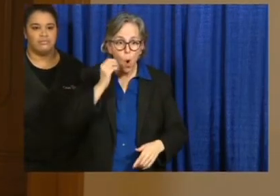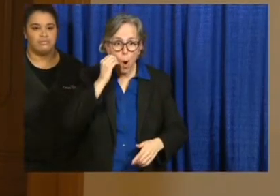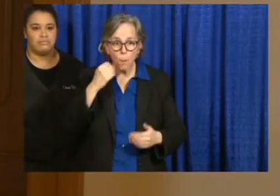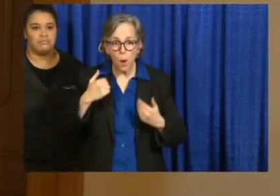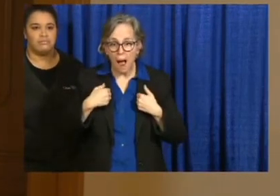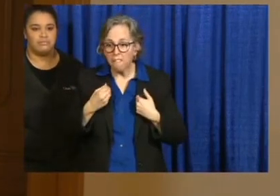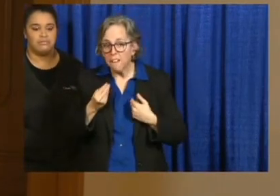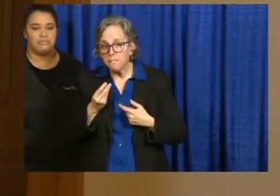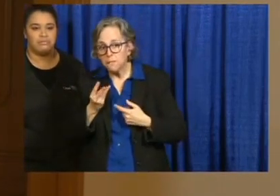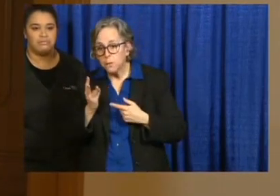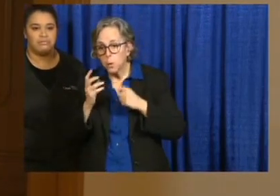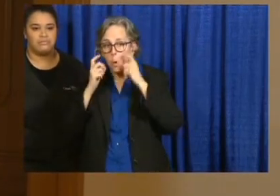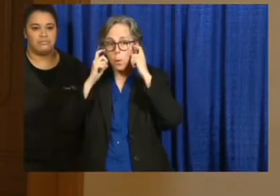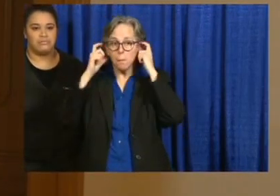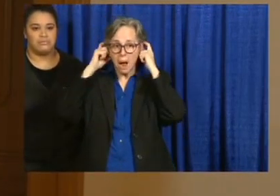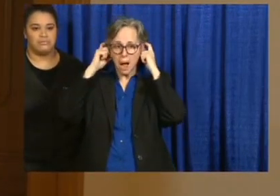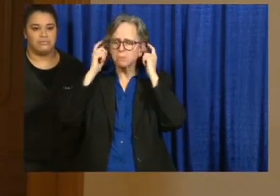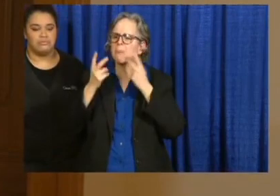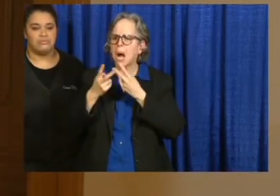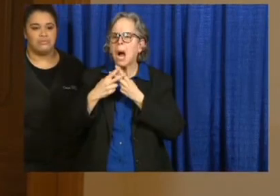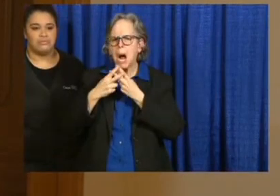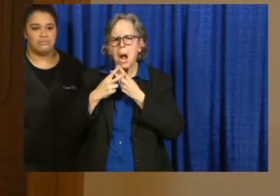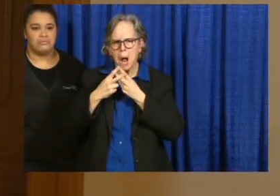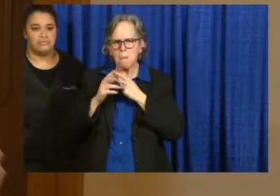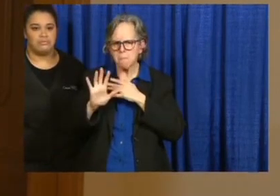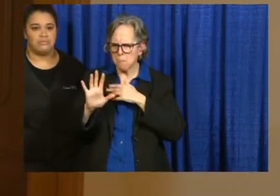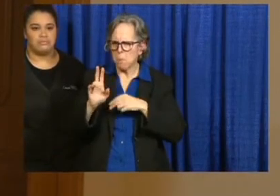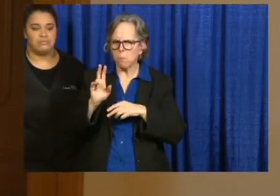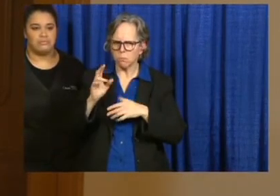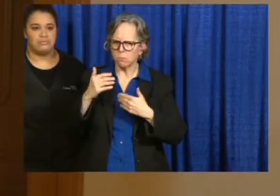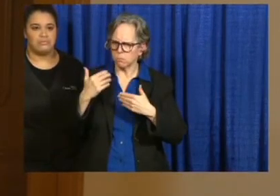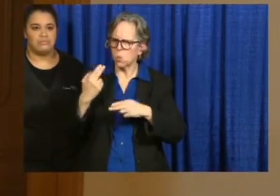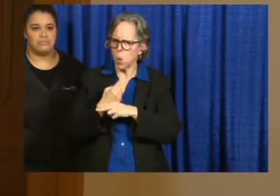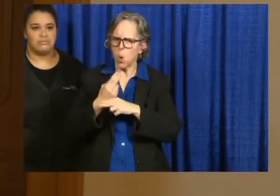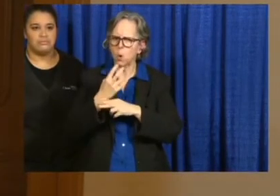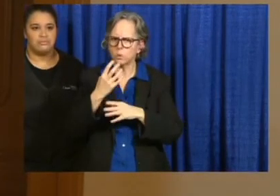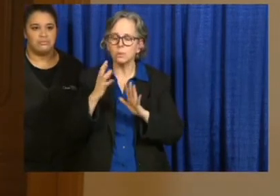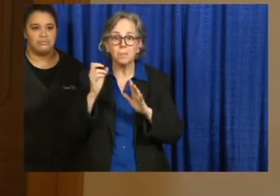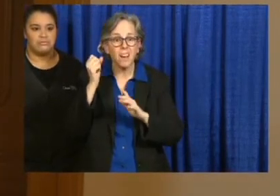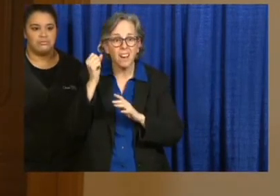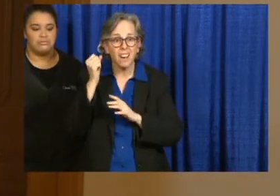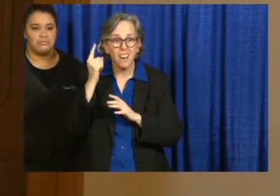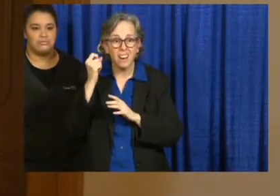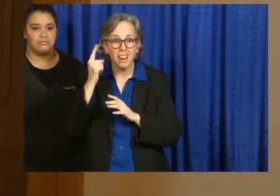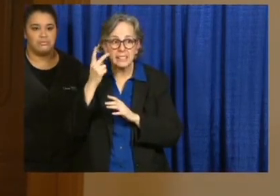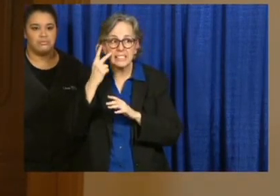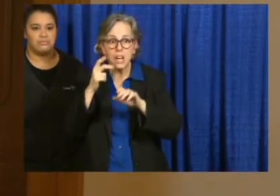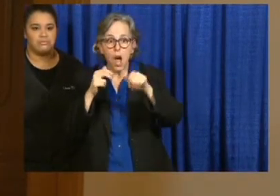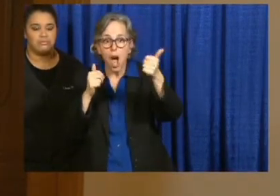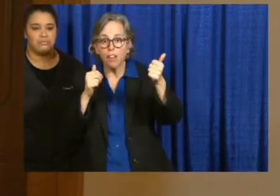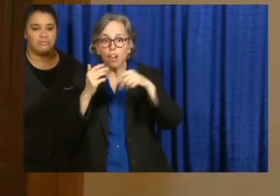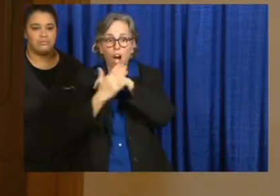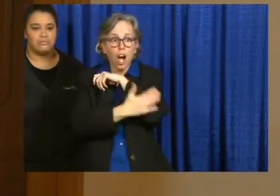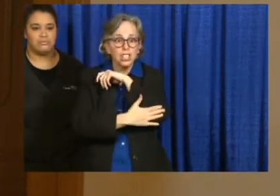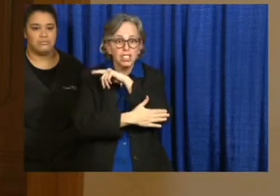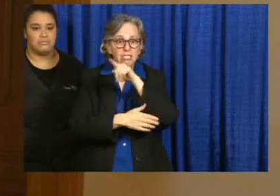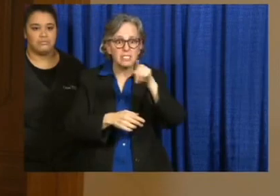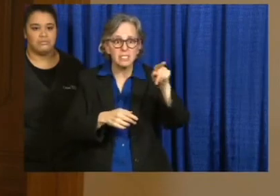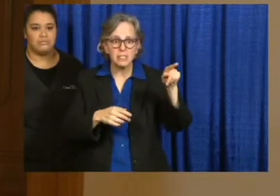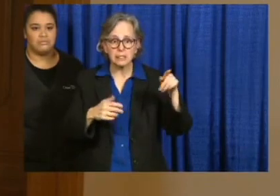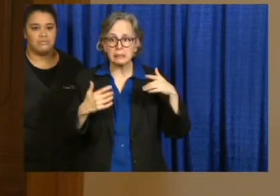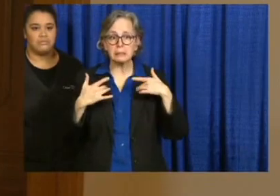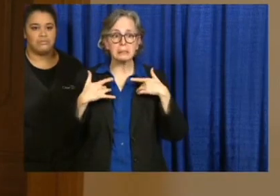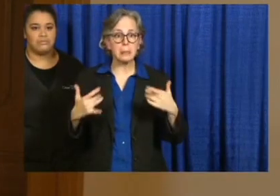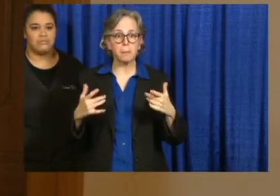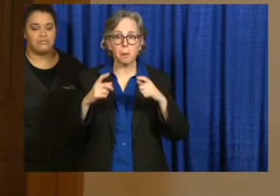them. And definitely, again, in other countries, whenever you have any cold, people wear a mask because it's seen as polite and it stops